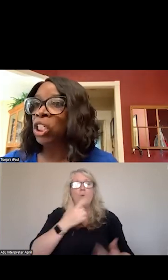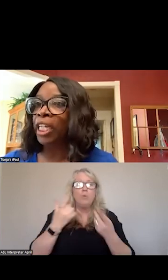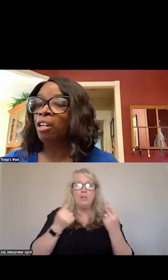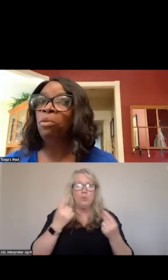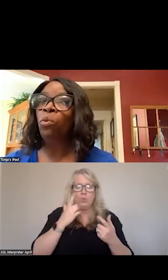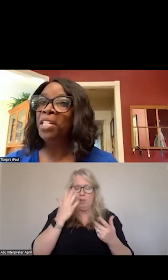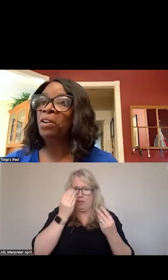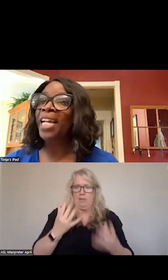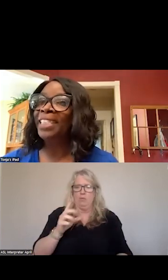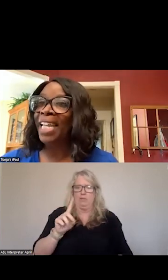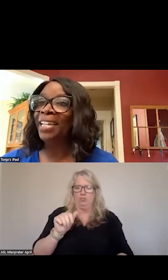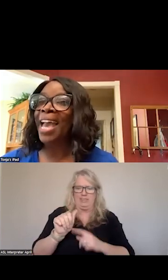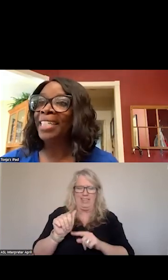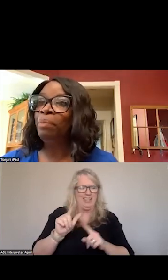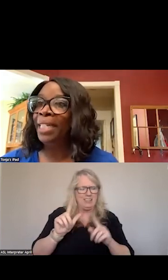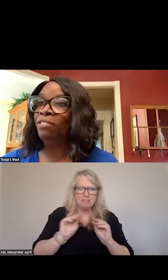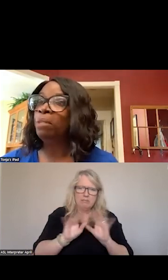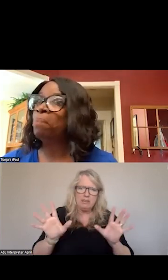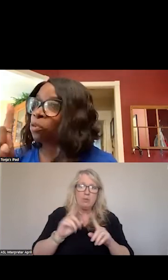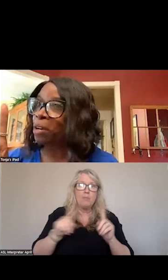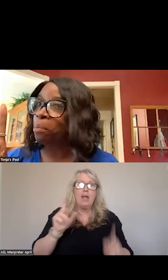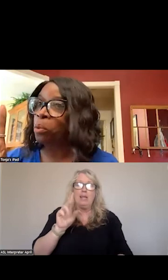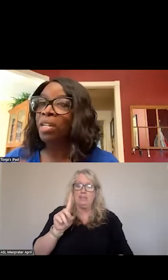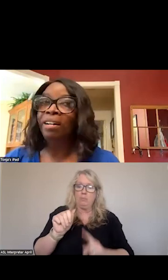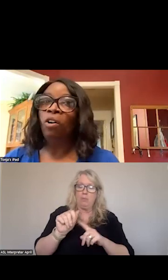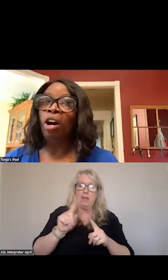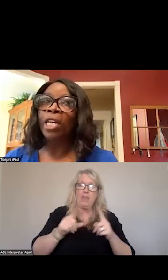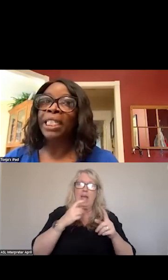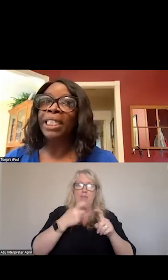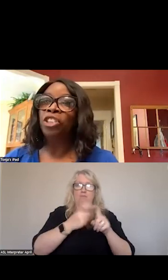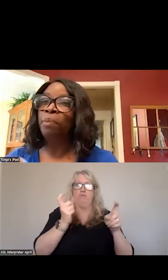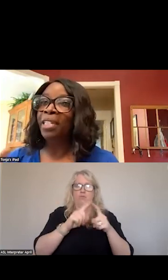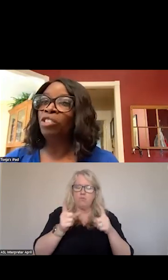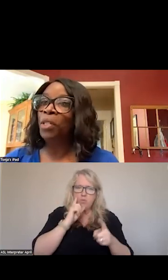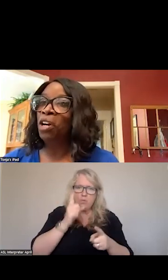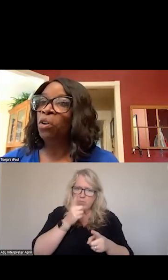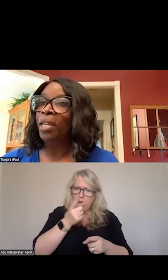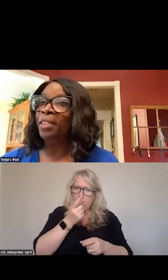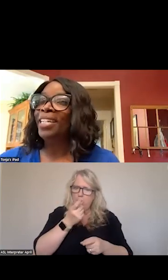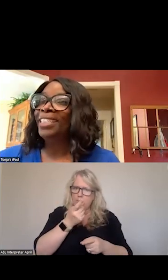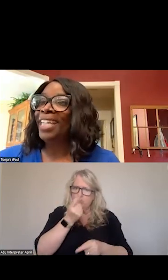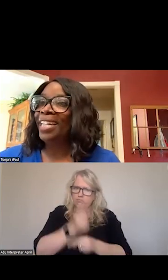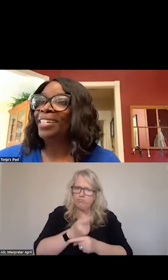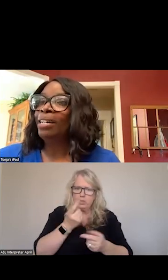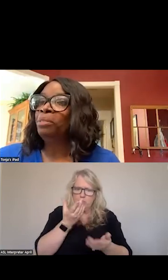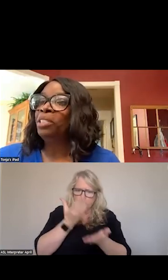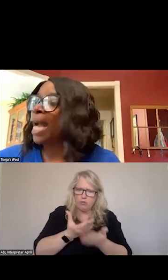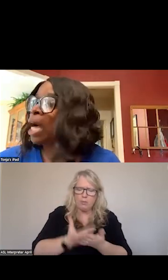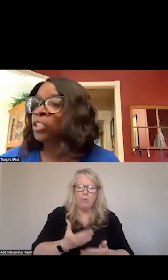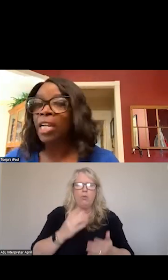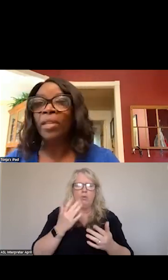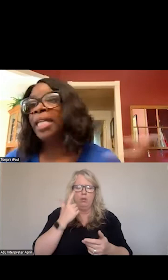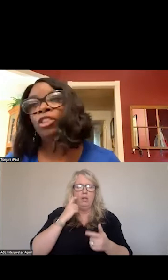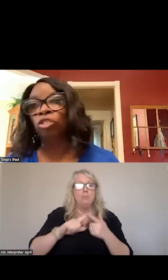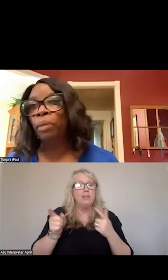is clear, but we know that data has to be given by credible organizations because we know with data comes